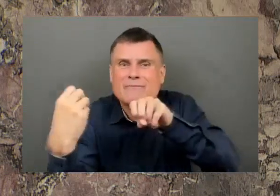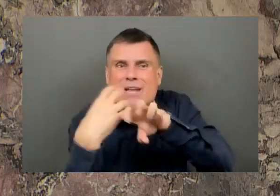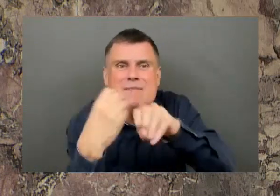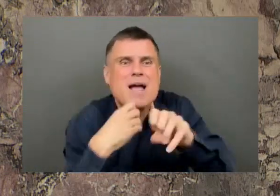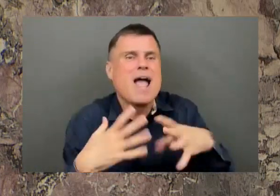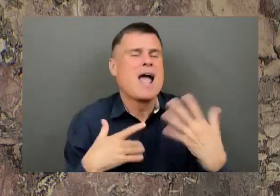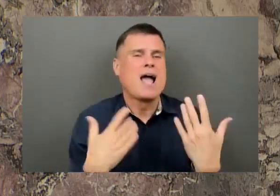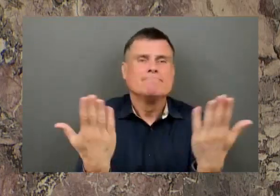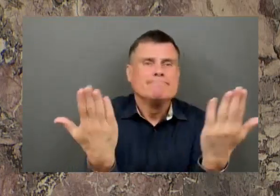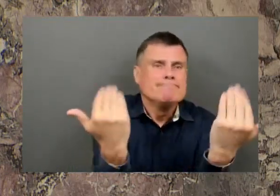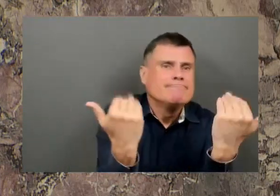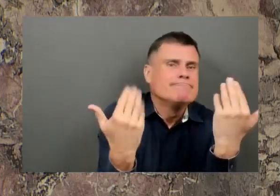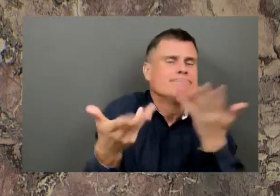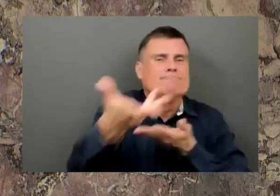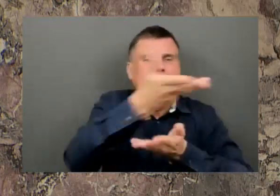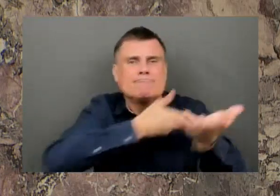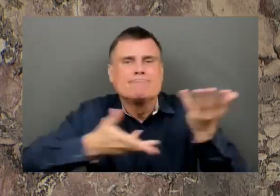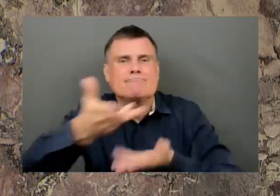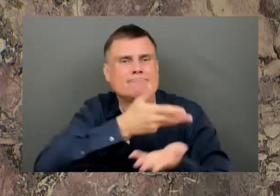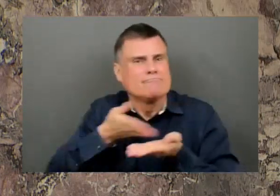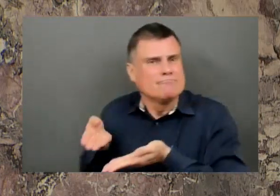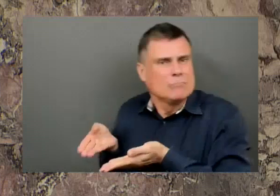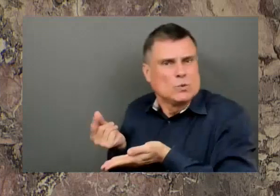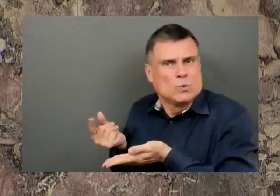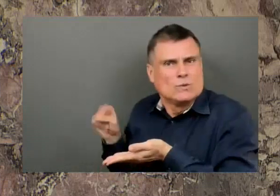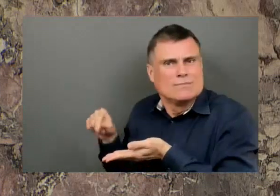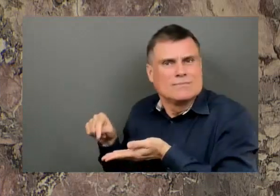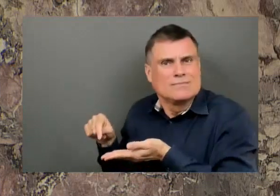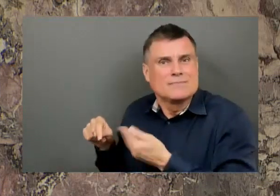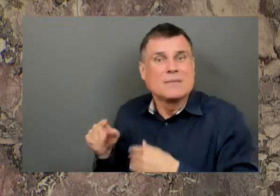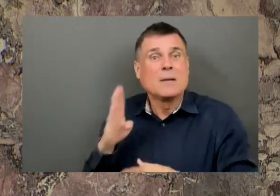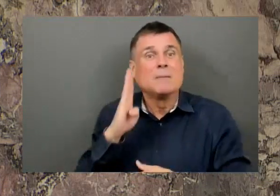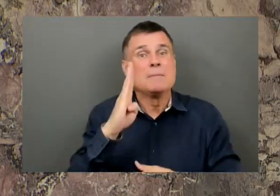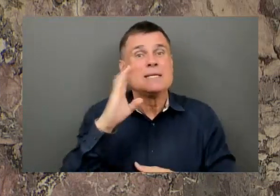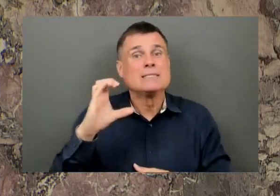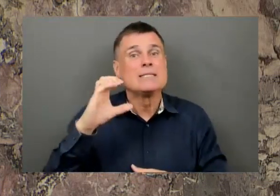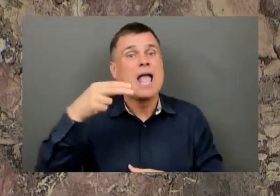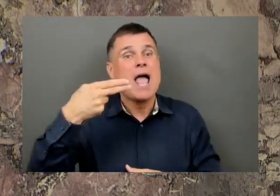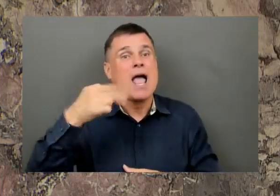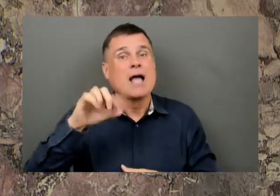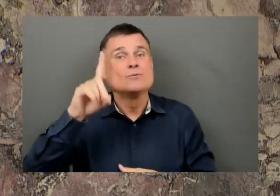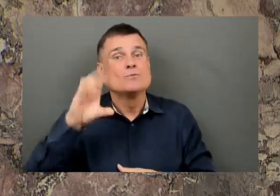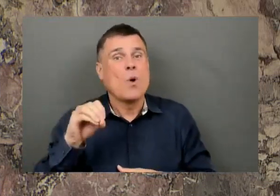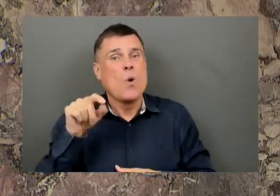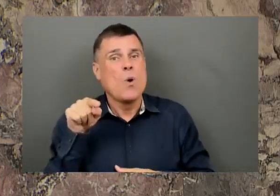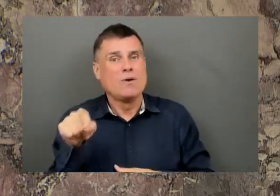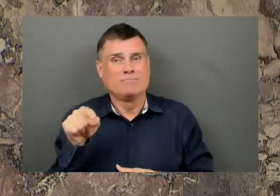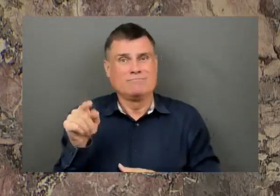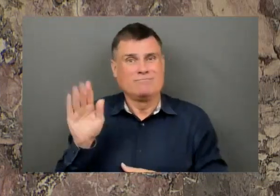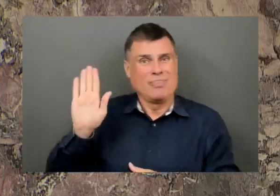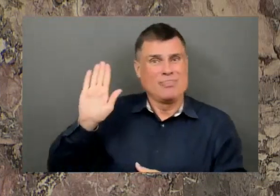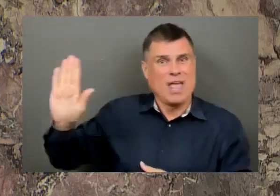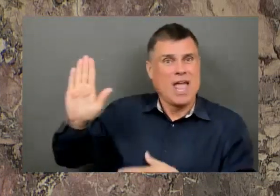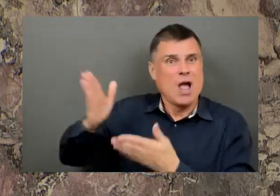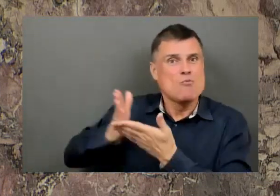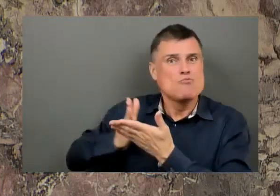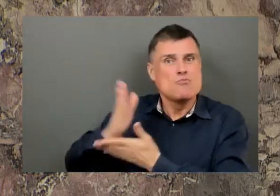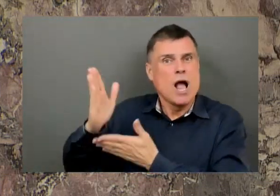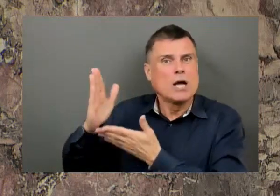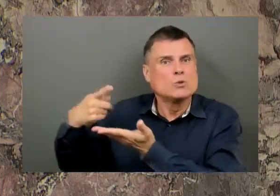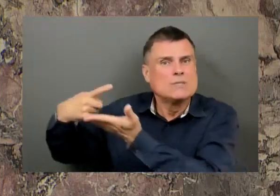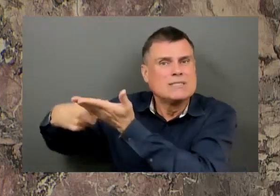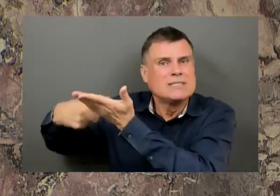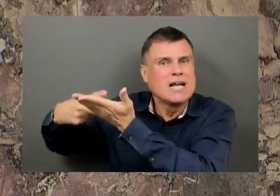Speaker, BC Hydro may discuss whatever they want in corporate meetings, and memos may be